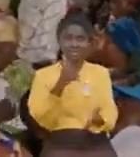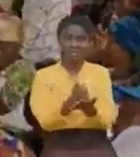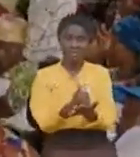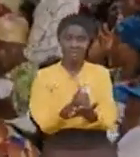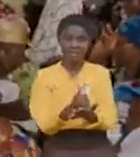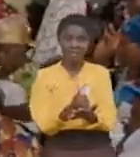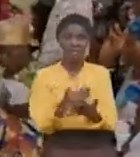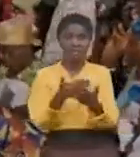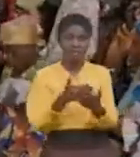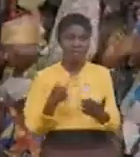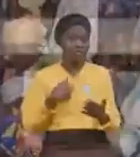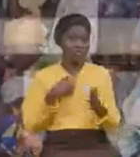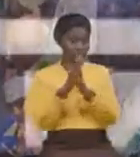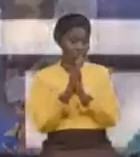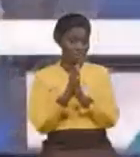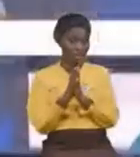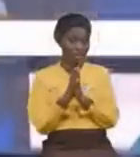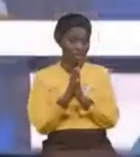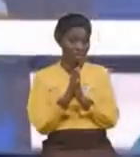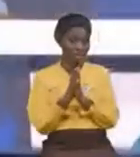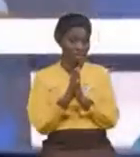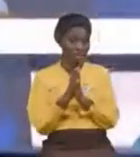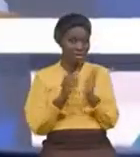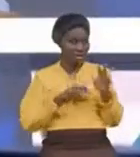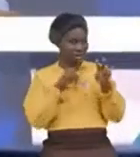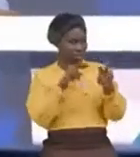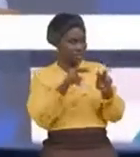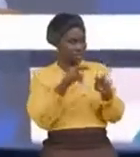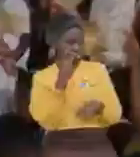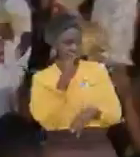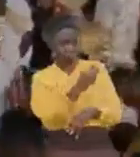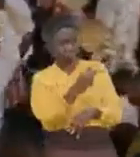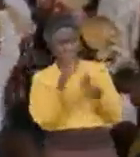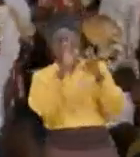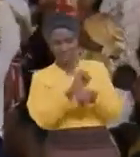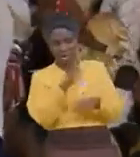Before we pray, I see miracle on that choir standing.